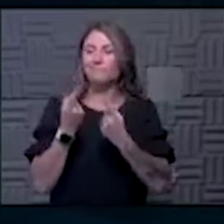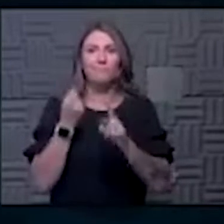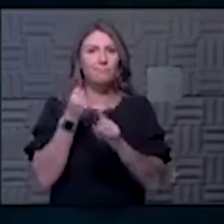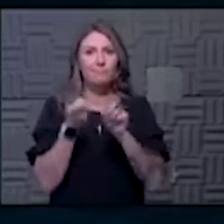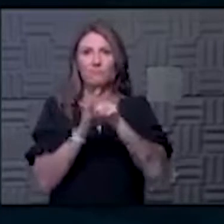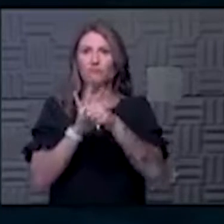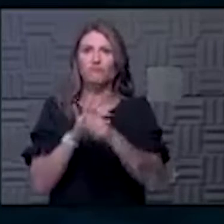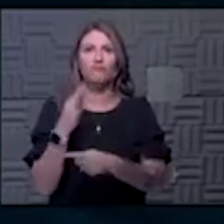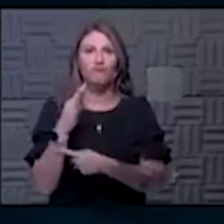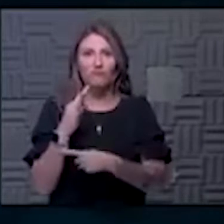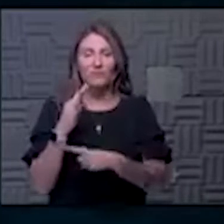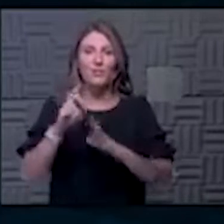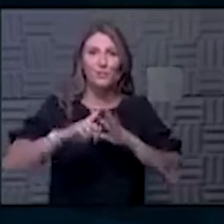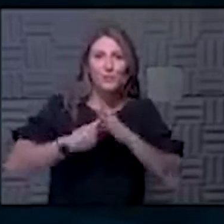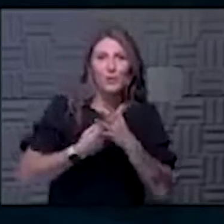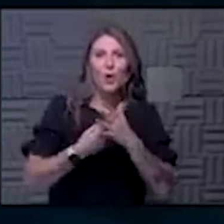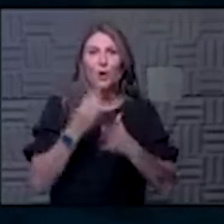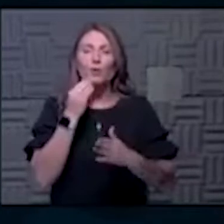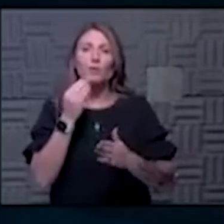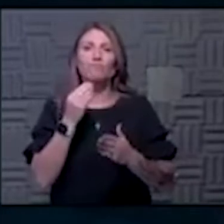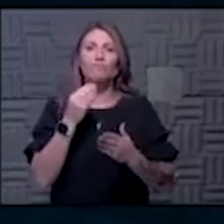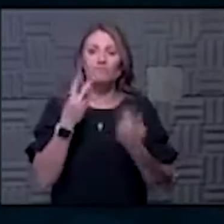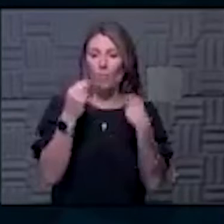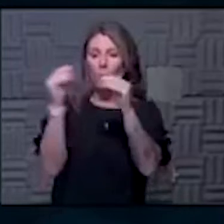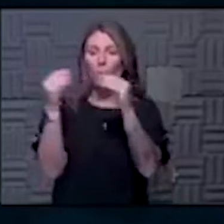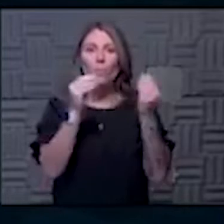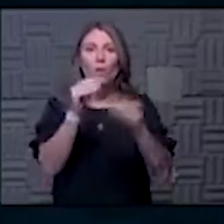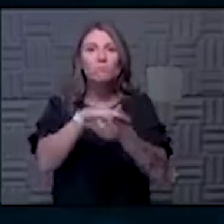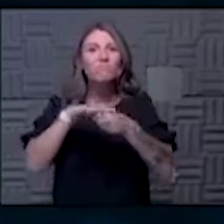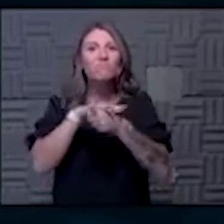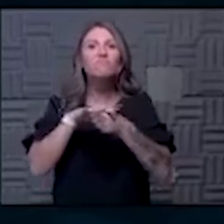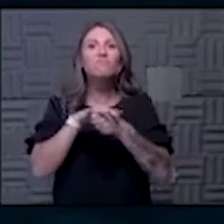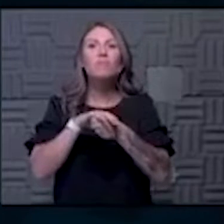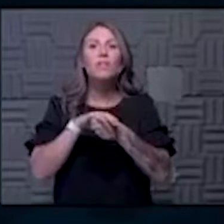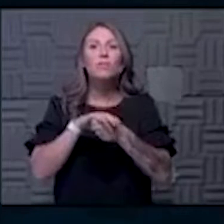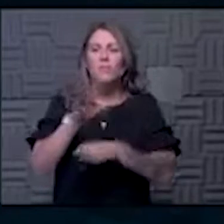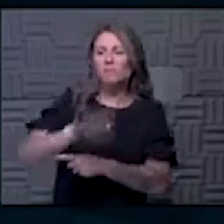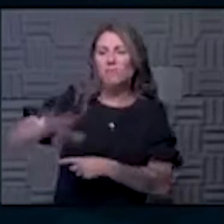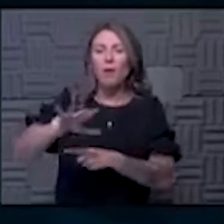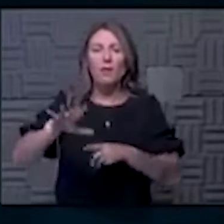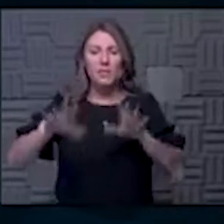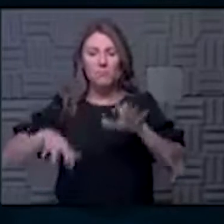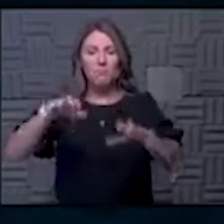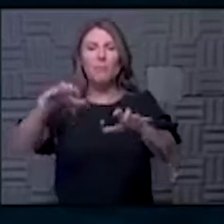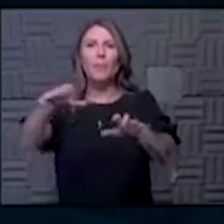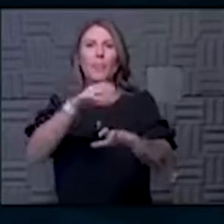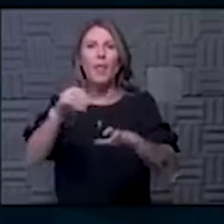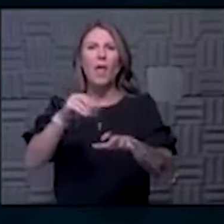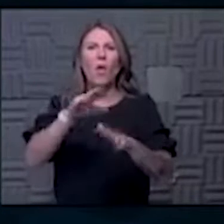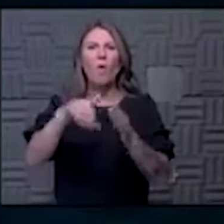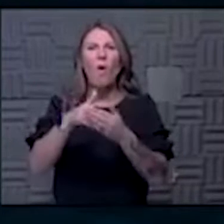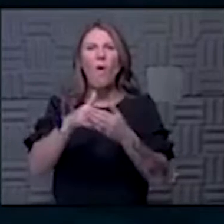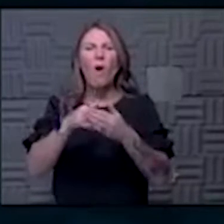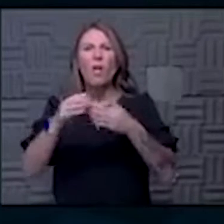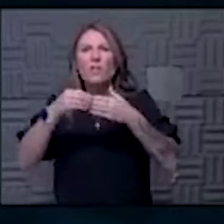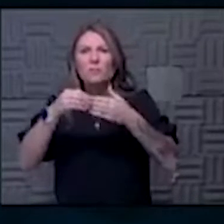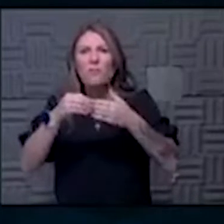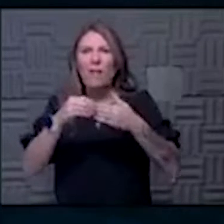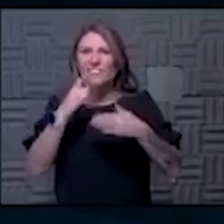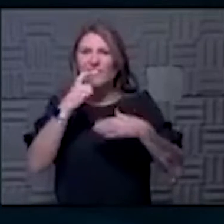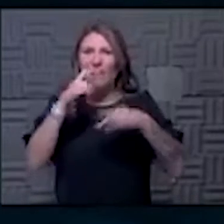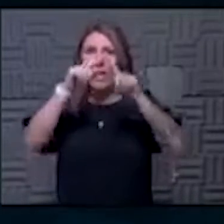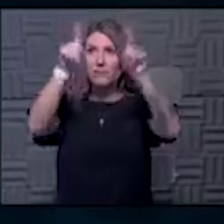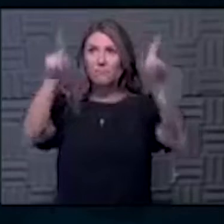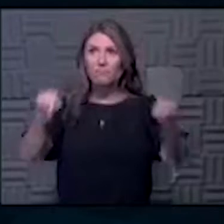our retail areas, we are spacing people out more, and we've got the plexiglass at the registers, and we've removed all of our